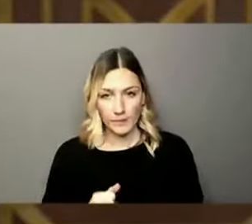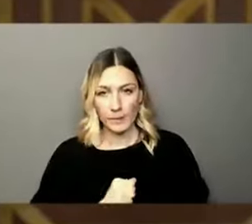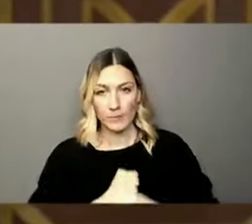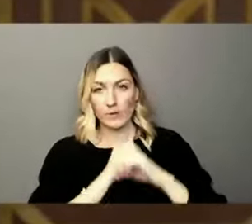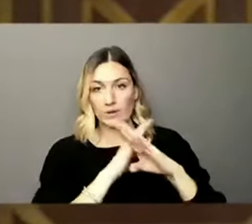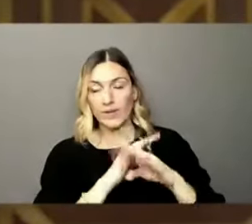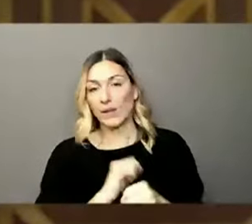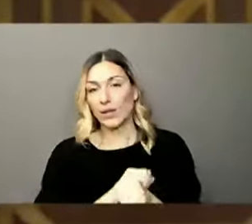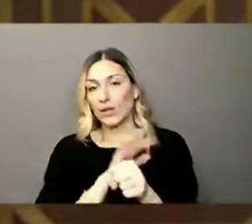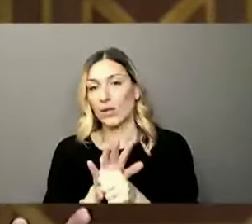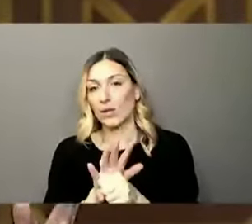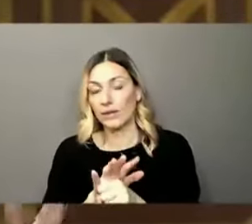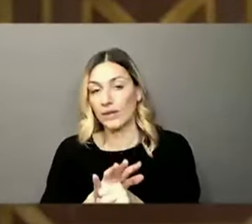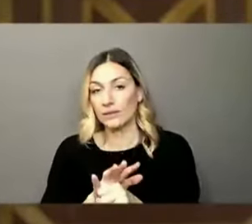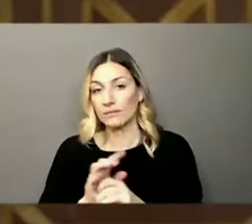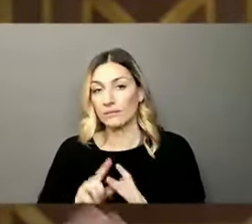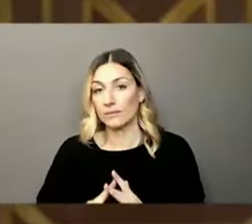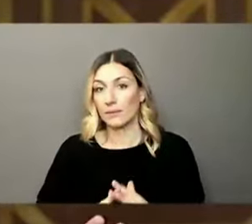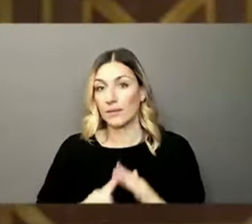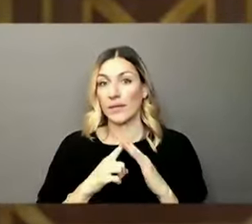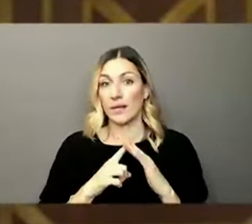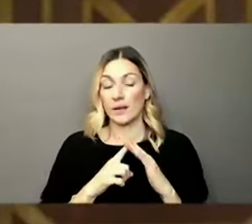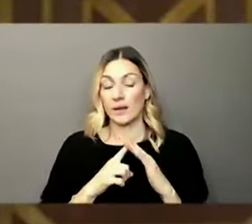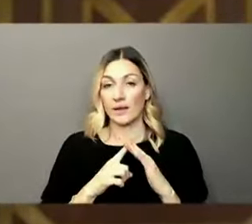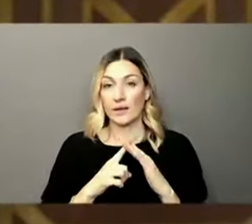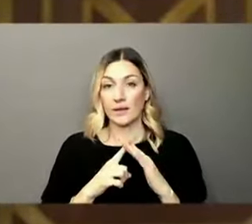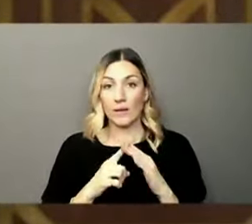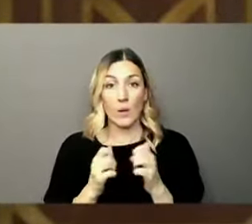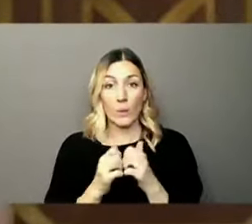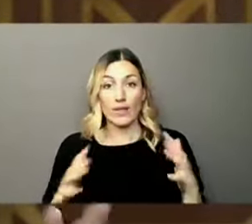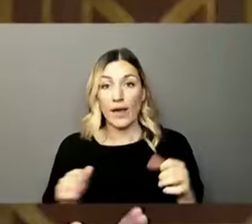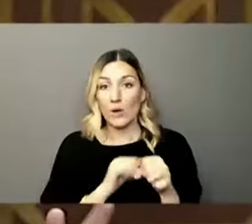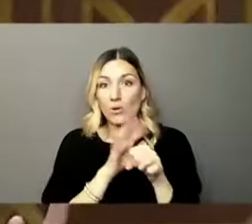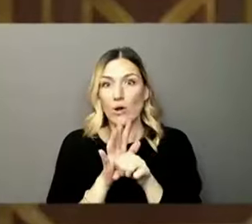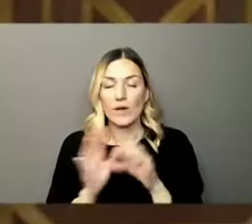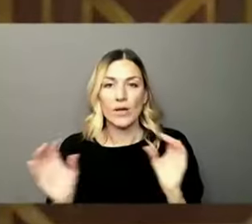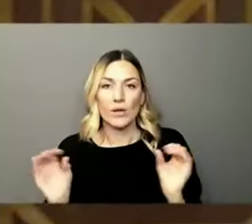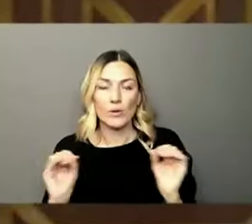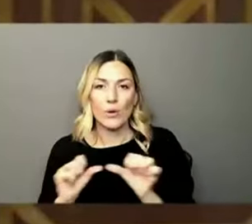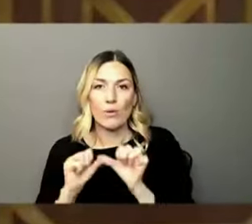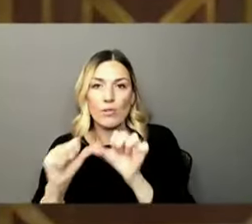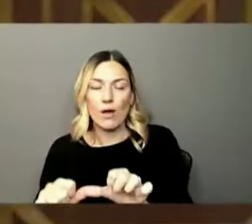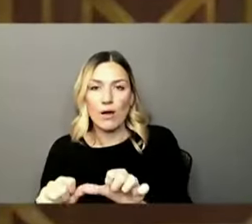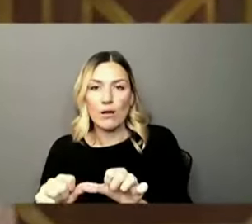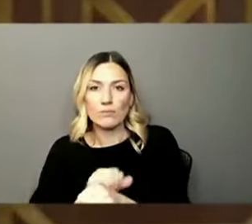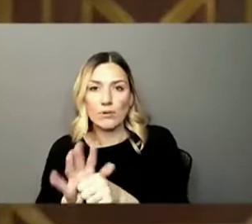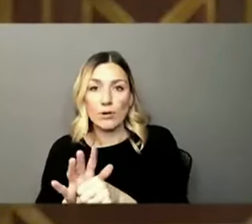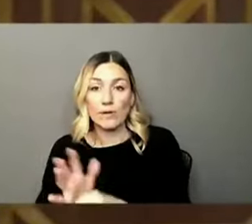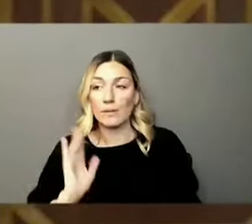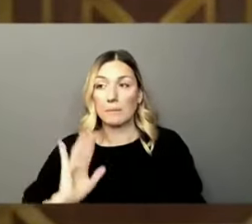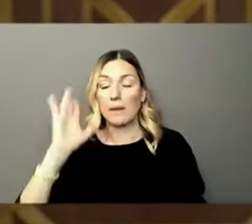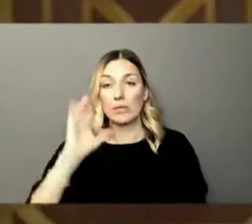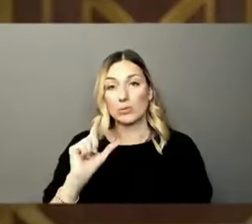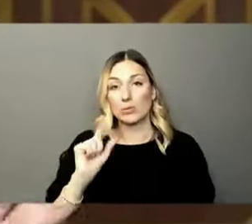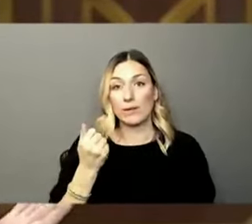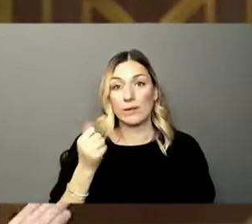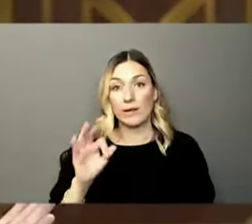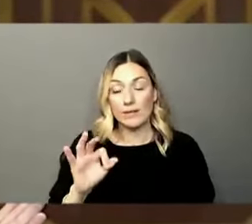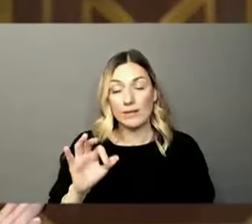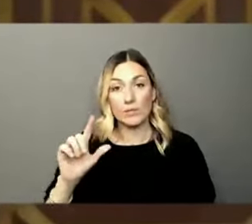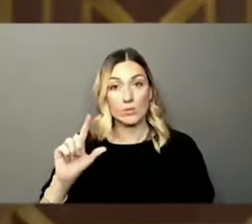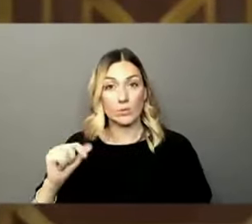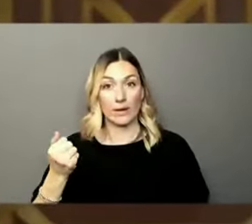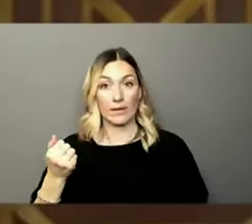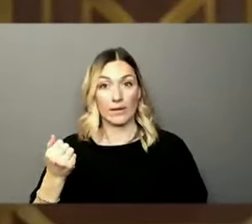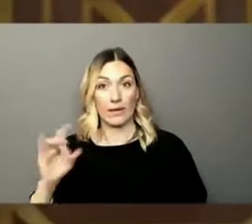first place. There is actually no long COVID without COVID. You know, if you go back to 2019, you go back to 2018, none of us have heard